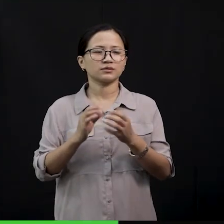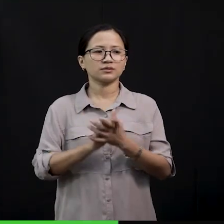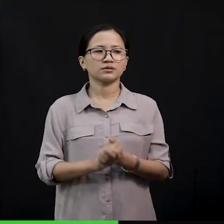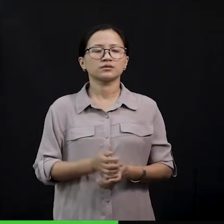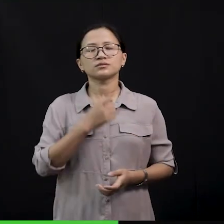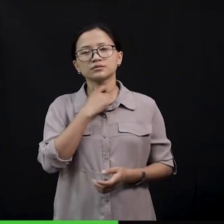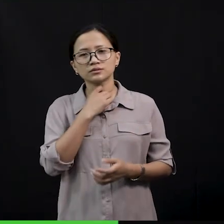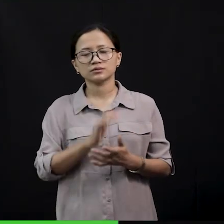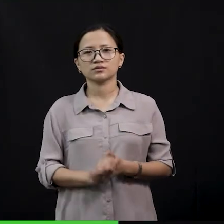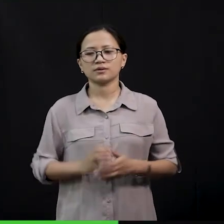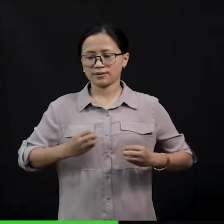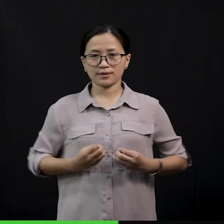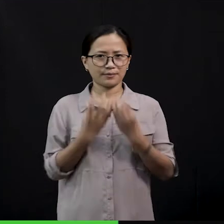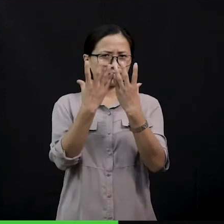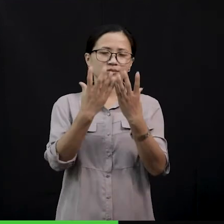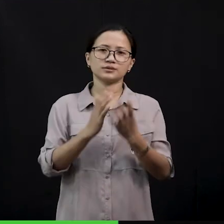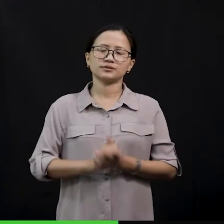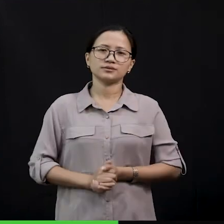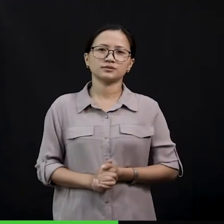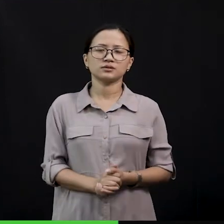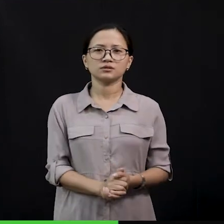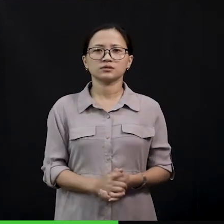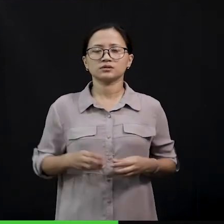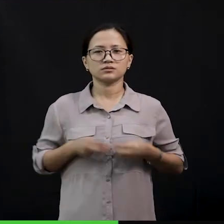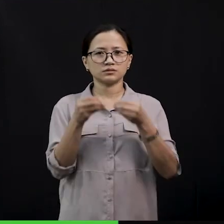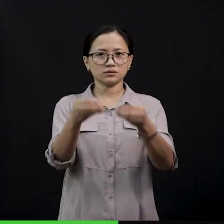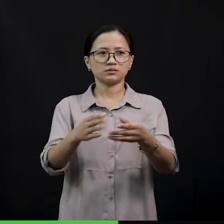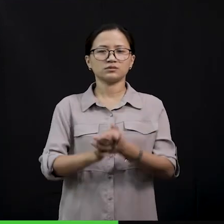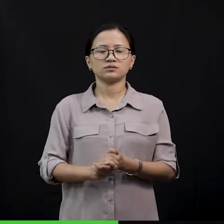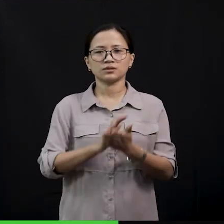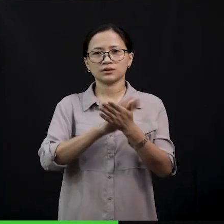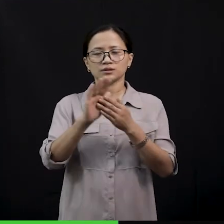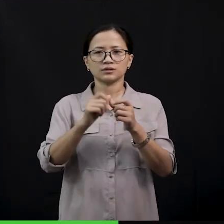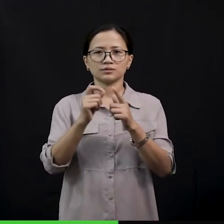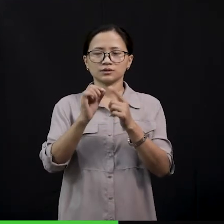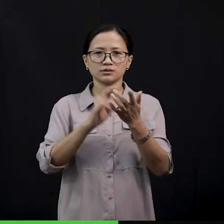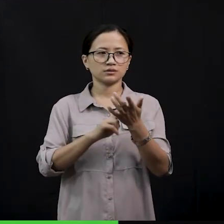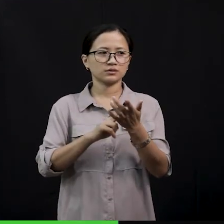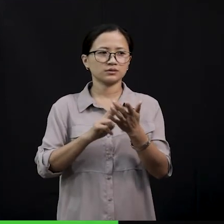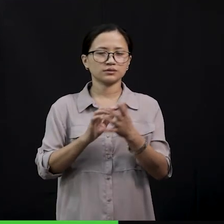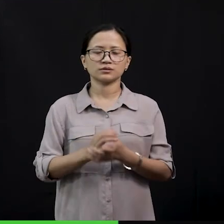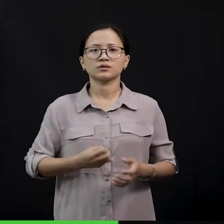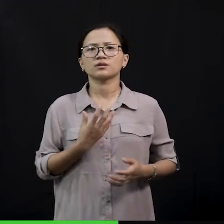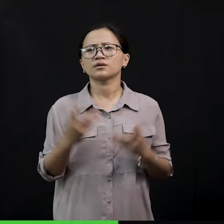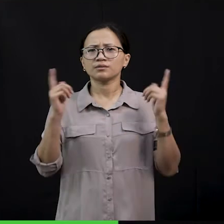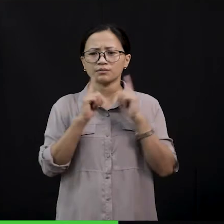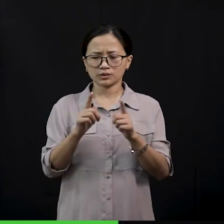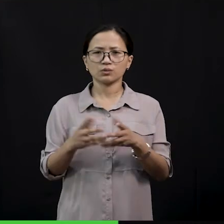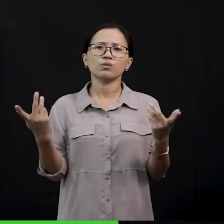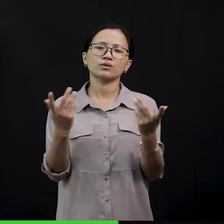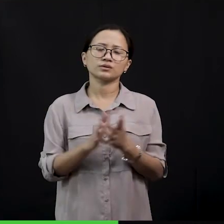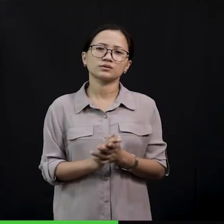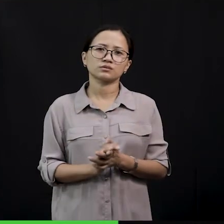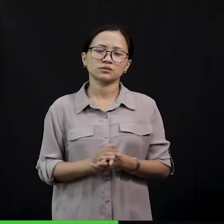maid promised him happiness, promised the laborer happiness. I will give you happiness. But what happened? Her